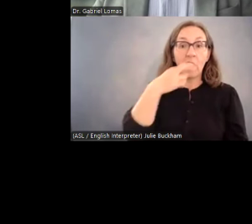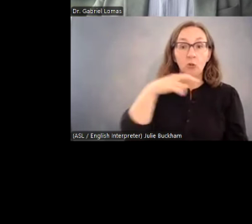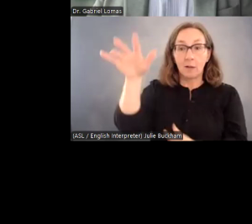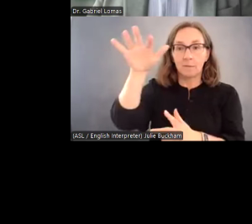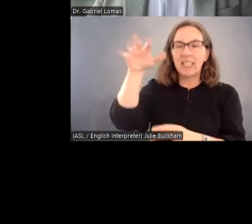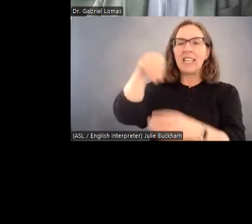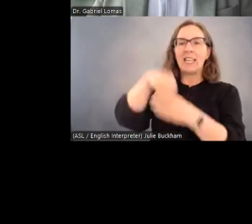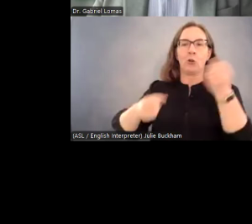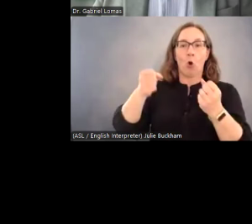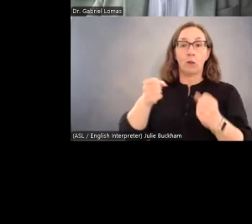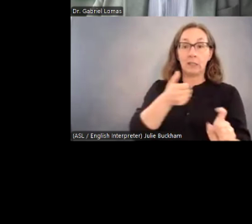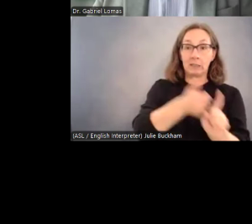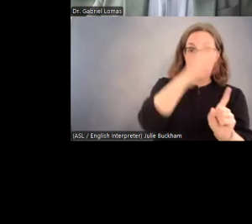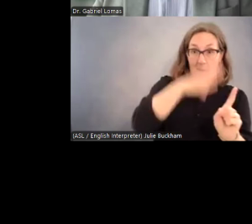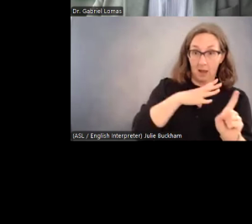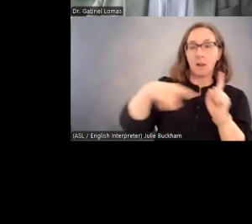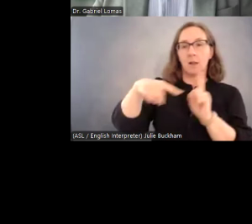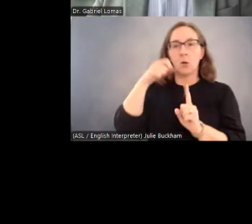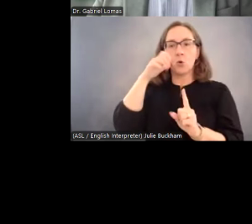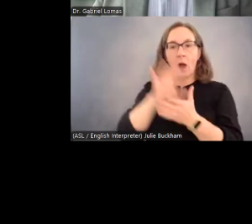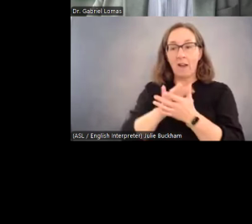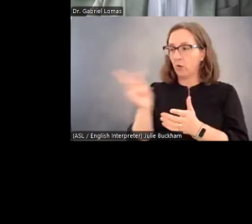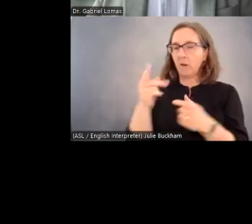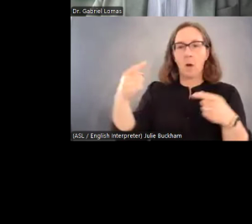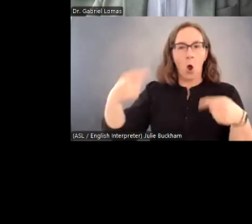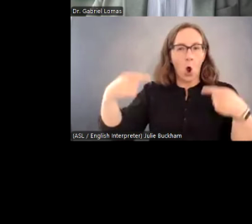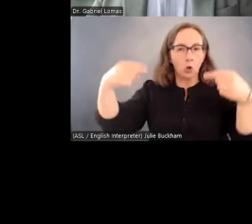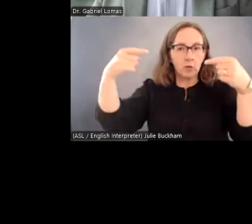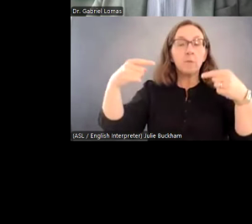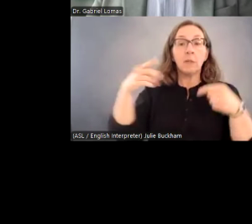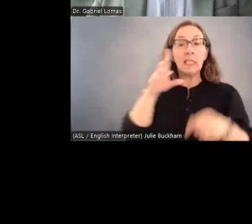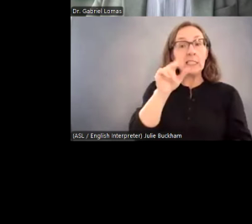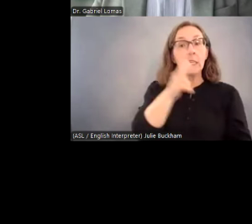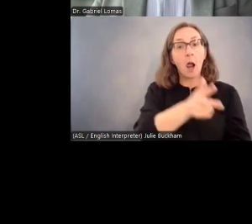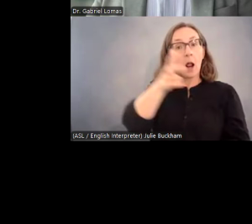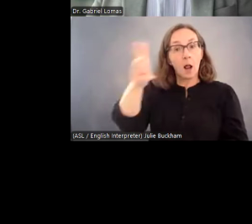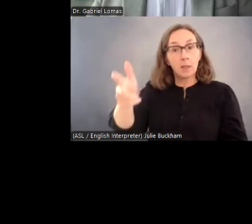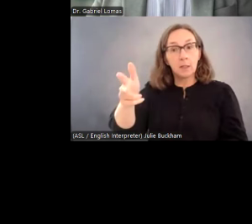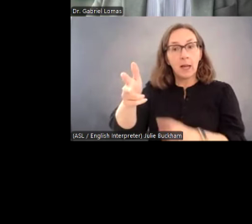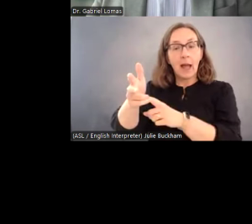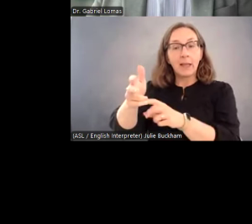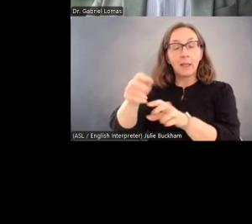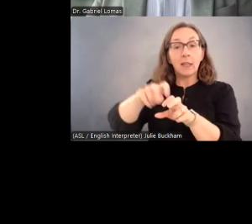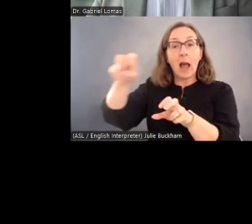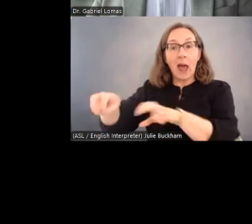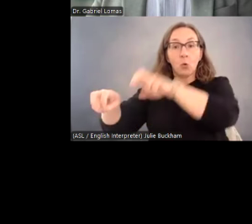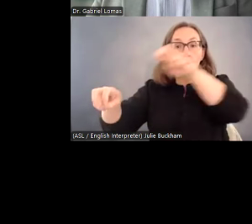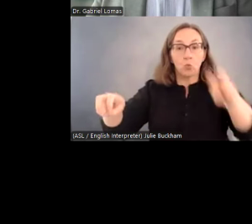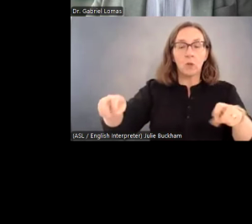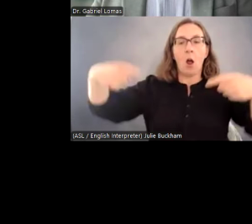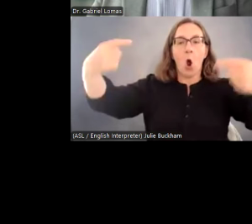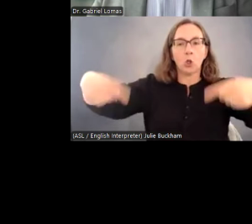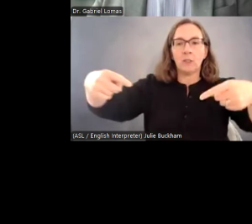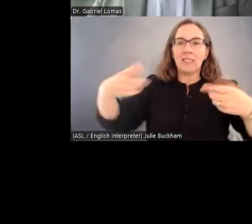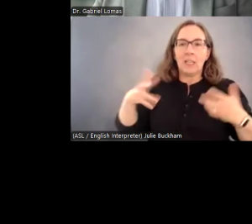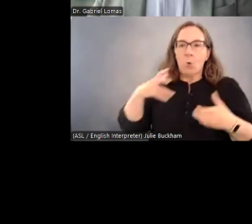and his wife had an argument. And they pulled over the car, got outside to argue, so they weren't arguing